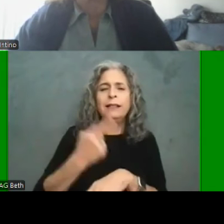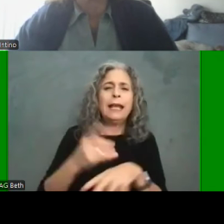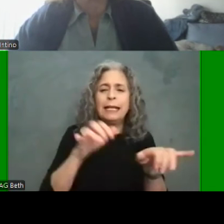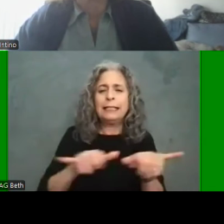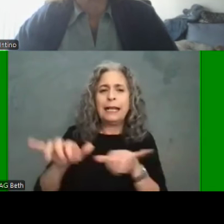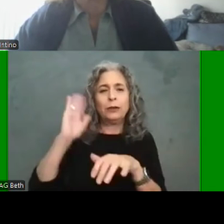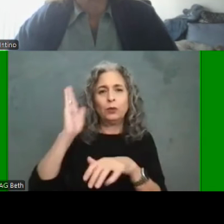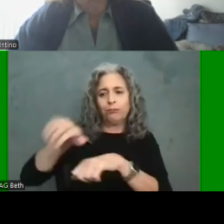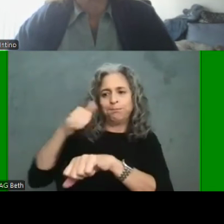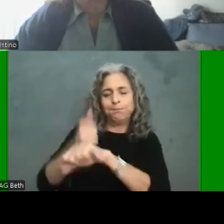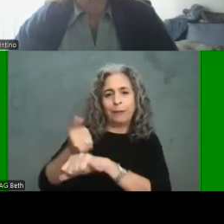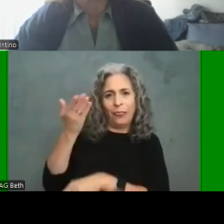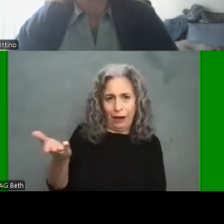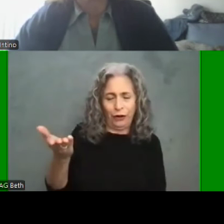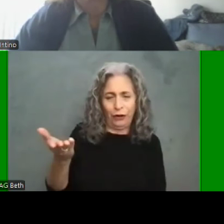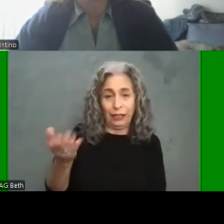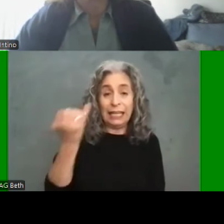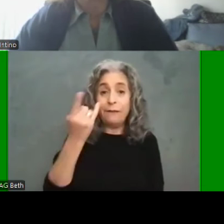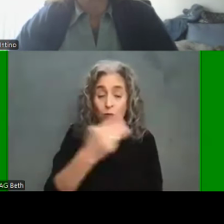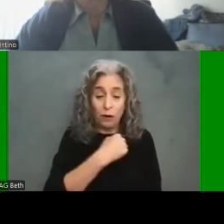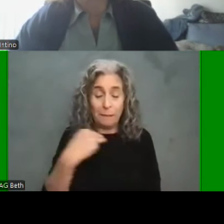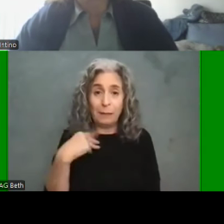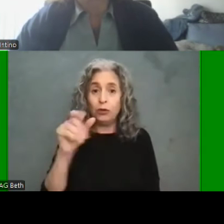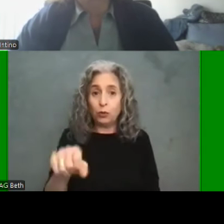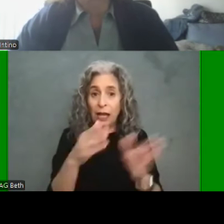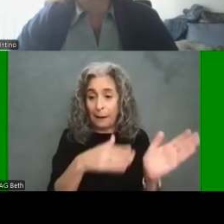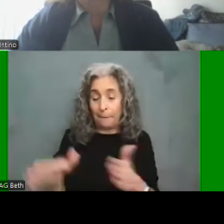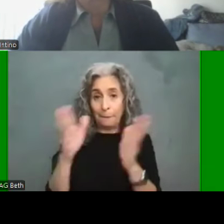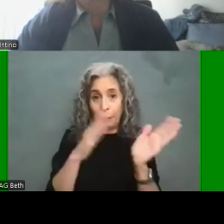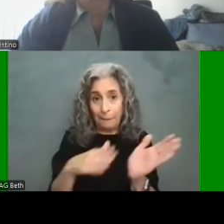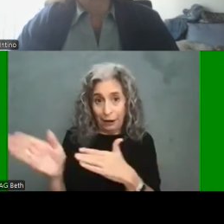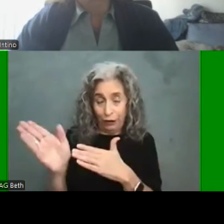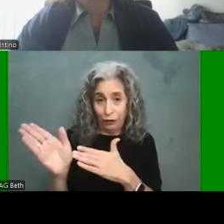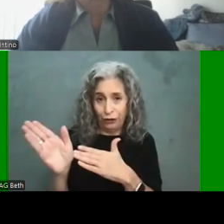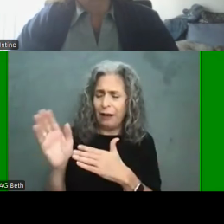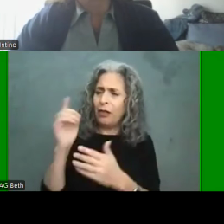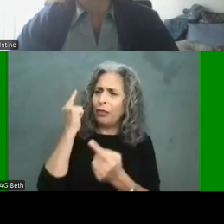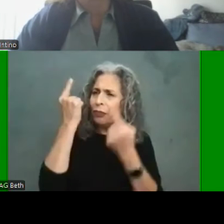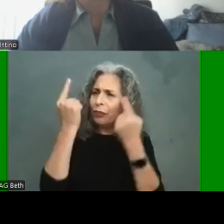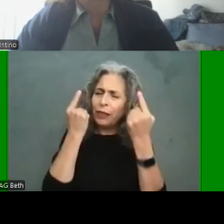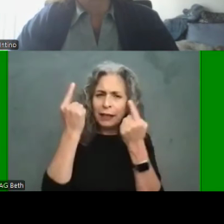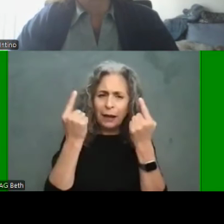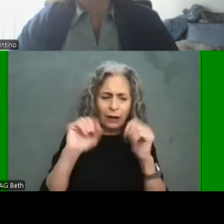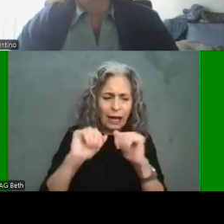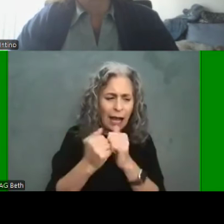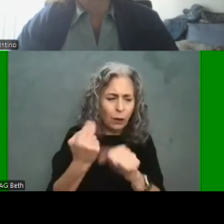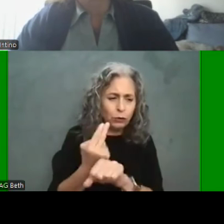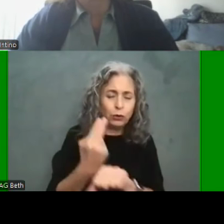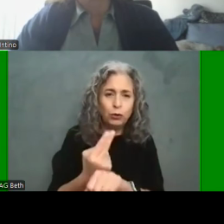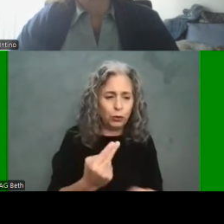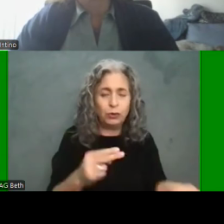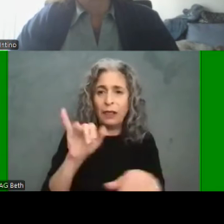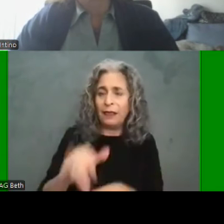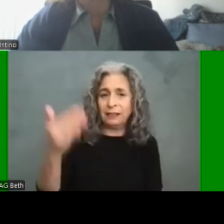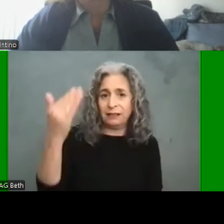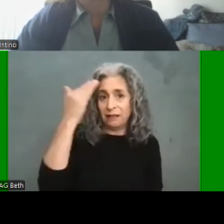there. And so as a member, you get to prepare and think about, well, how would you use this